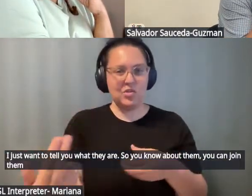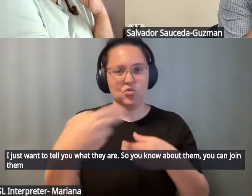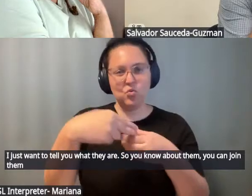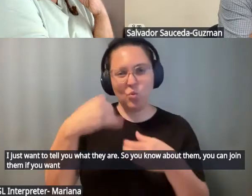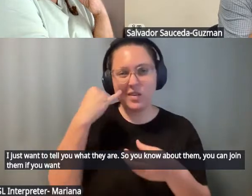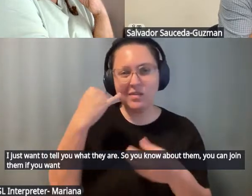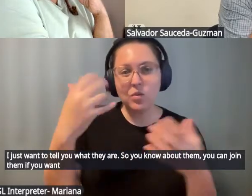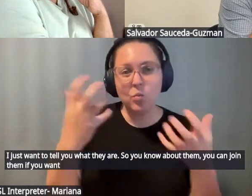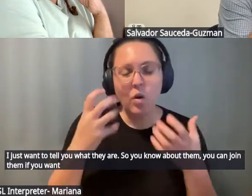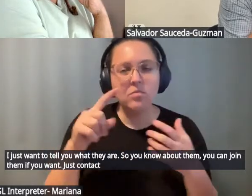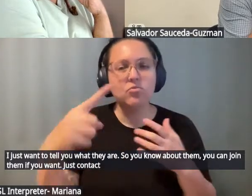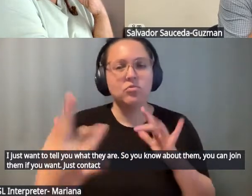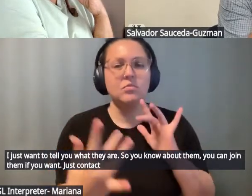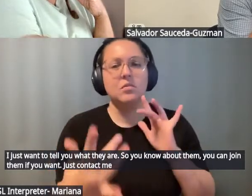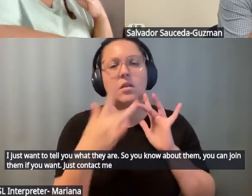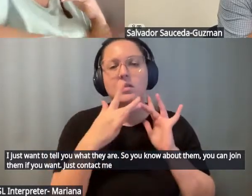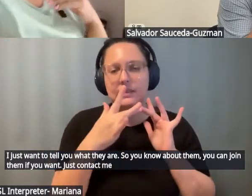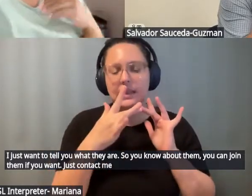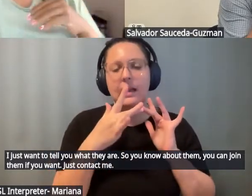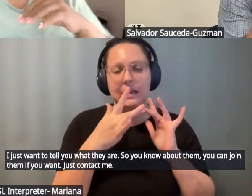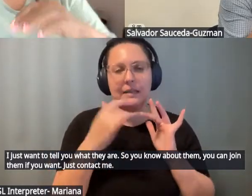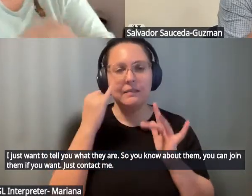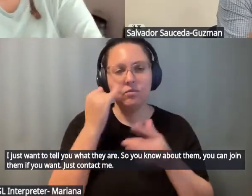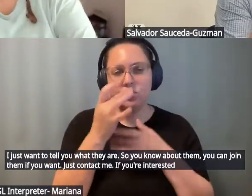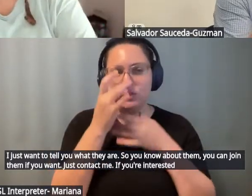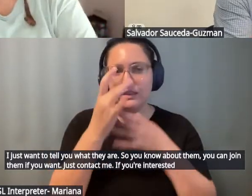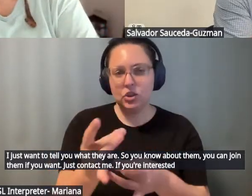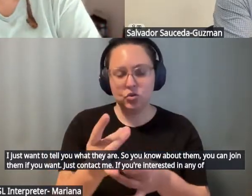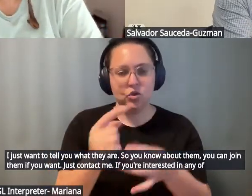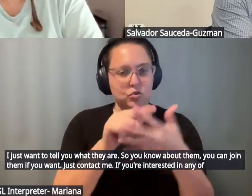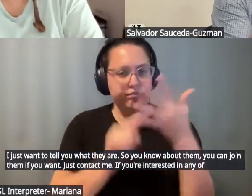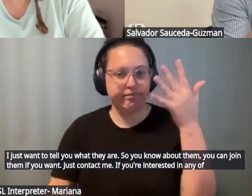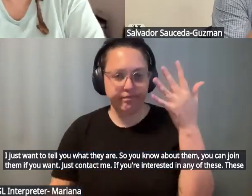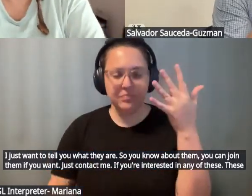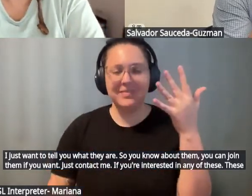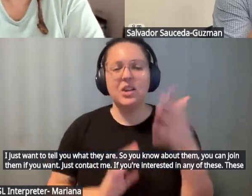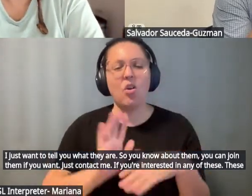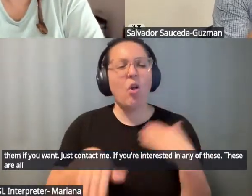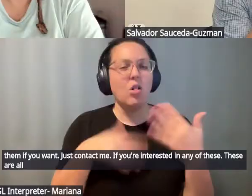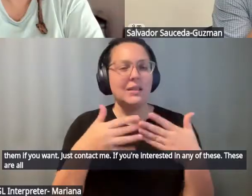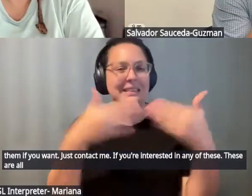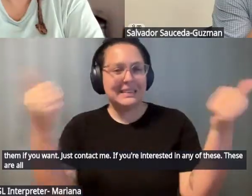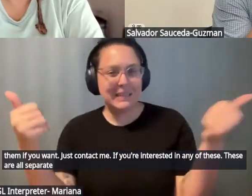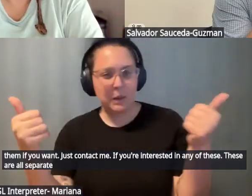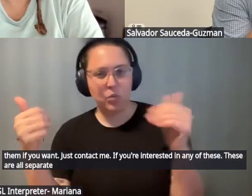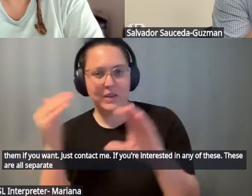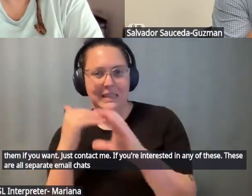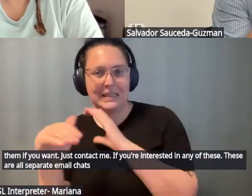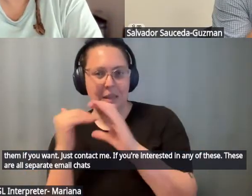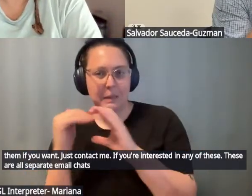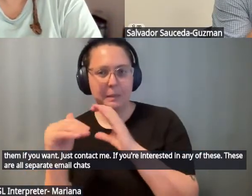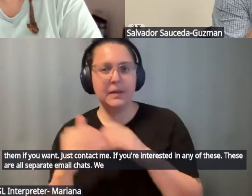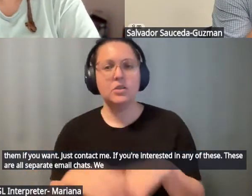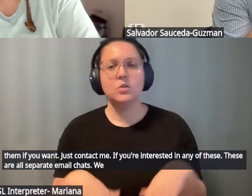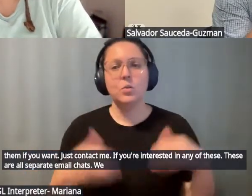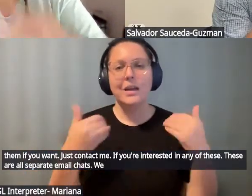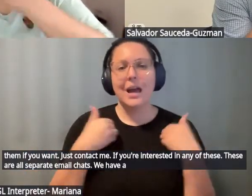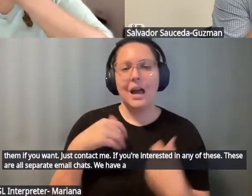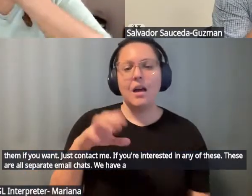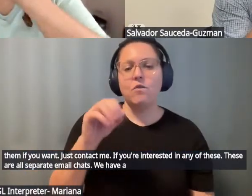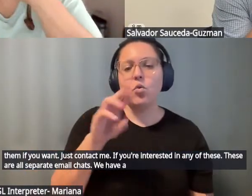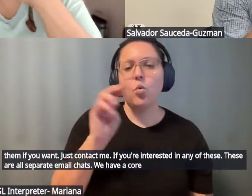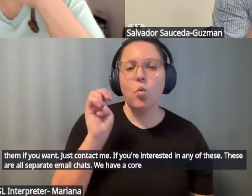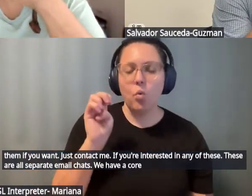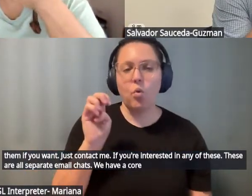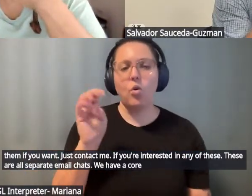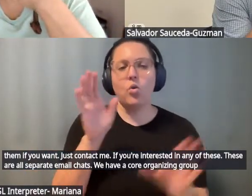Just contact me if you're interested in any of these. These are all separate email chats. We have a core organizing